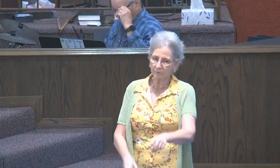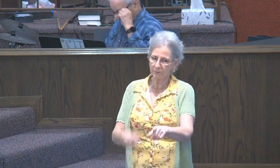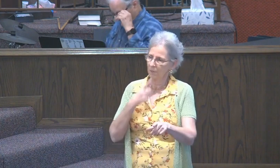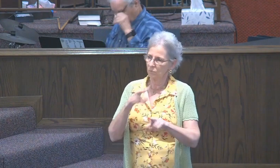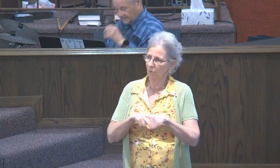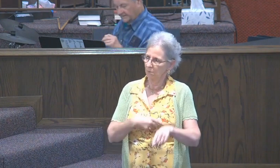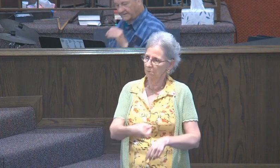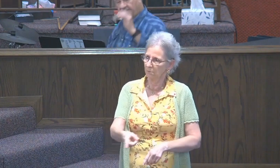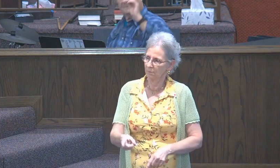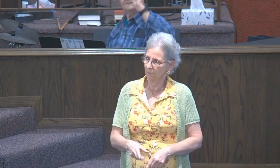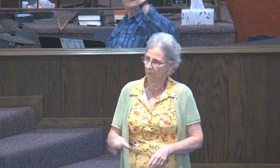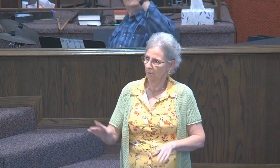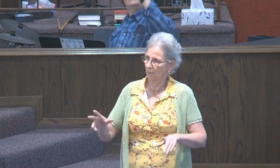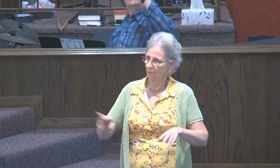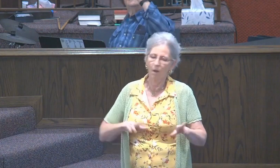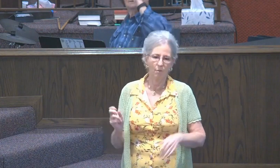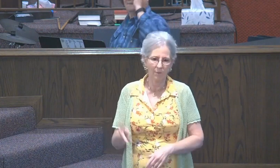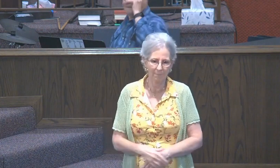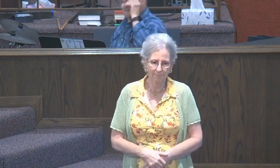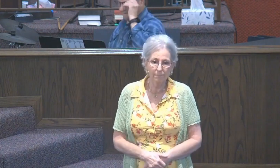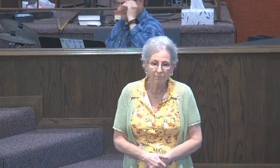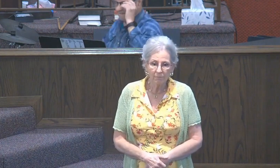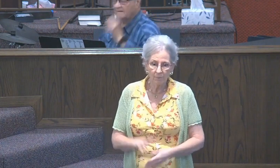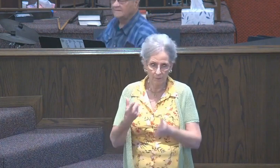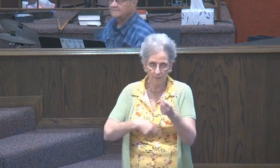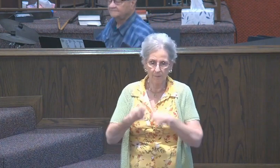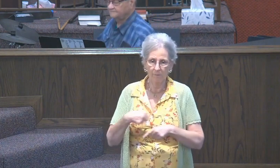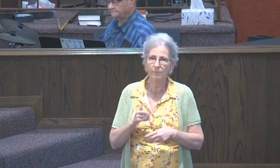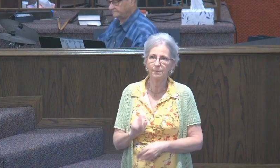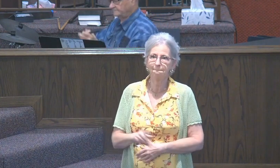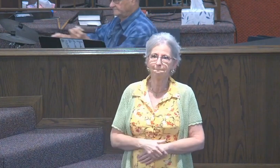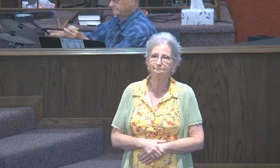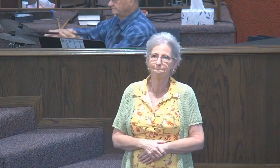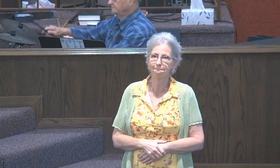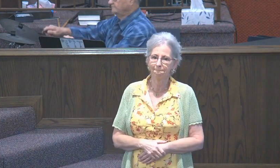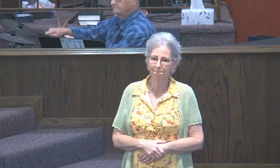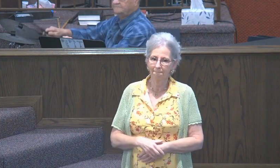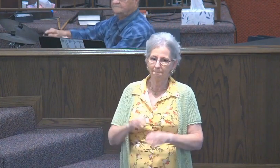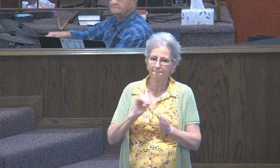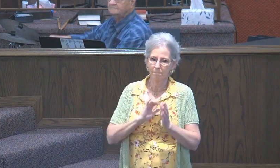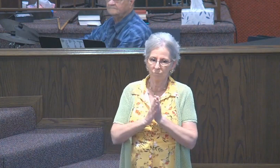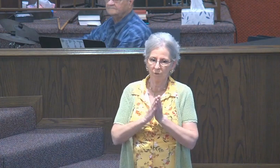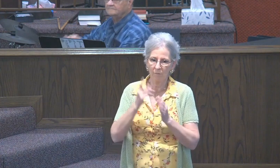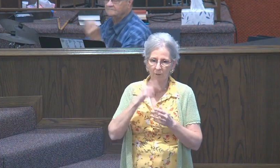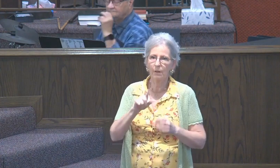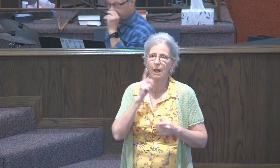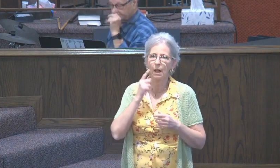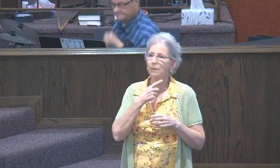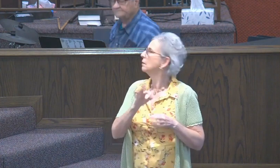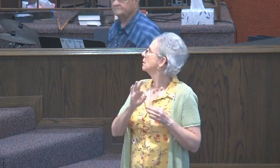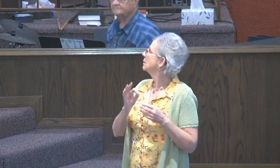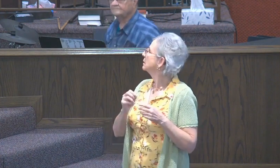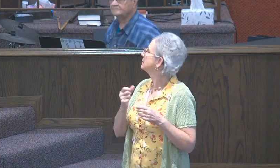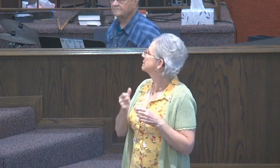I pray that the eyes of your heart may be enlightened in order that you may know the hope to which he has called you,